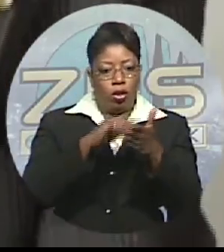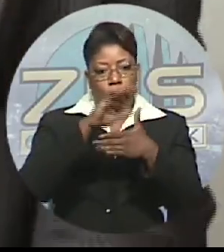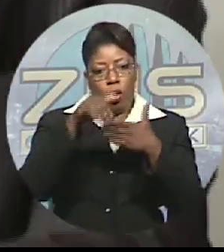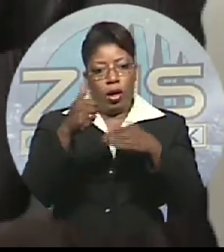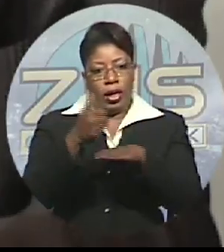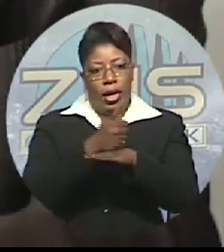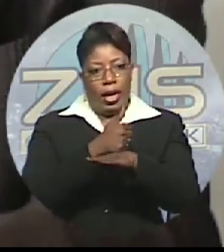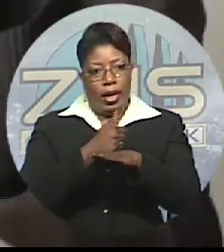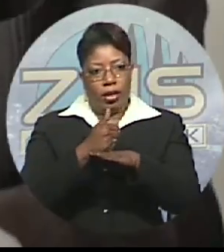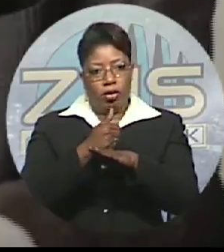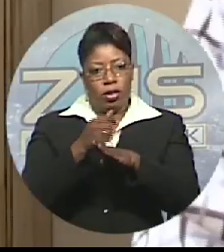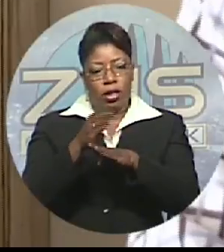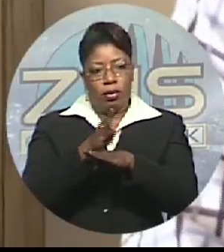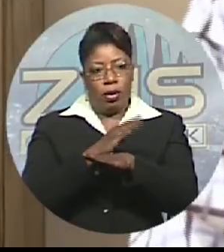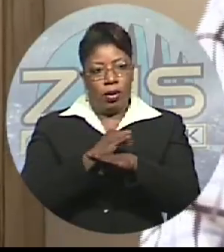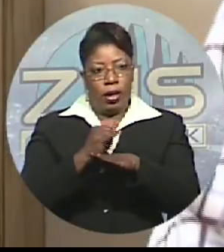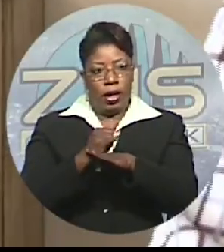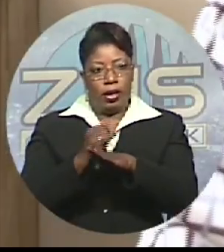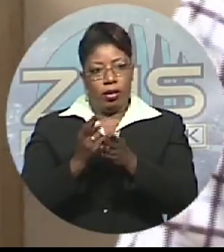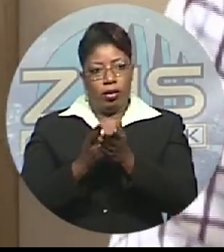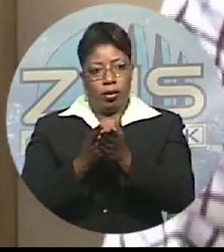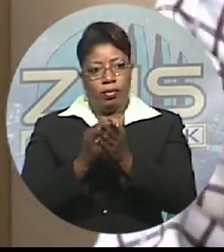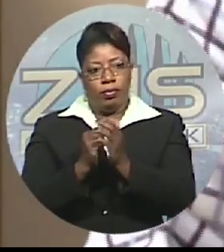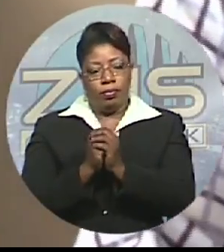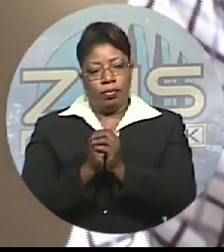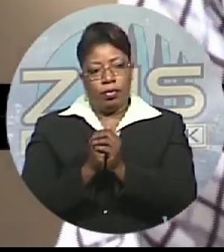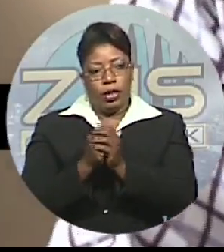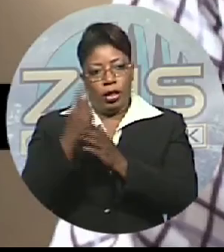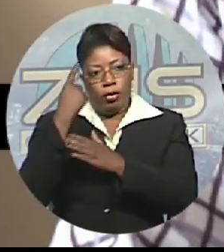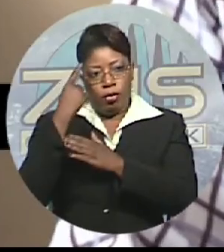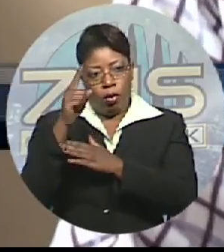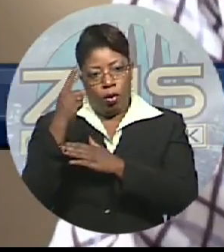and Barrie Island Regatta. On behalf of the